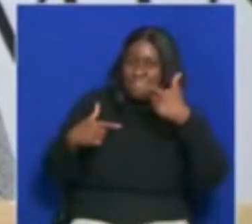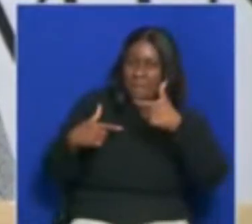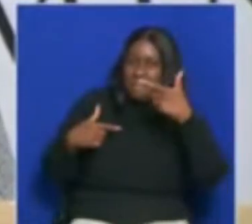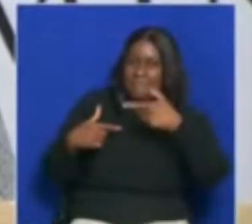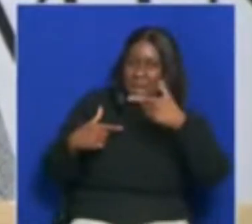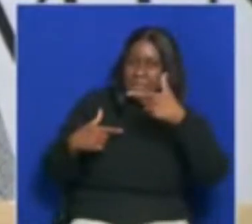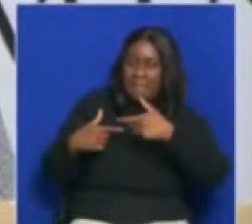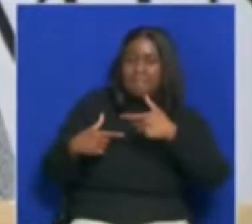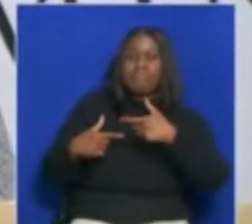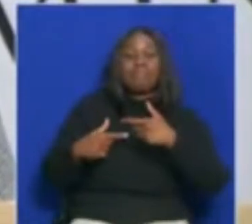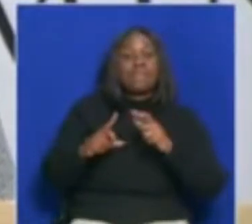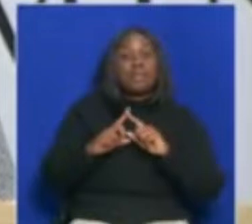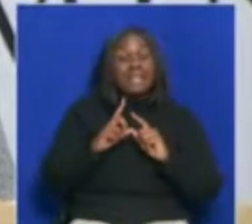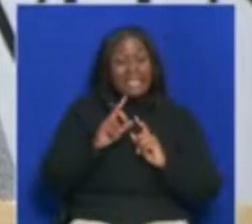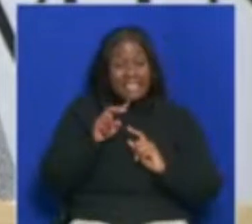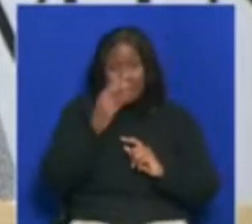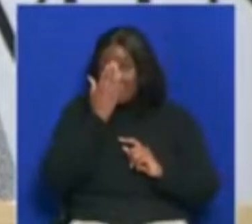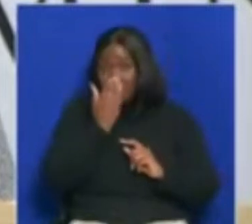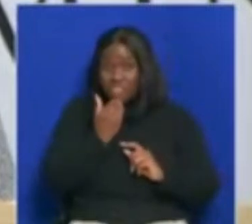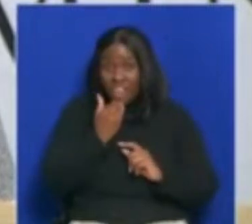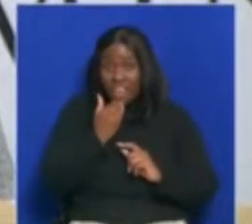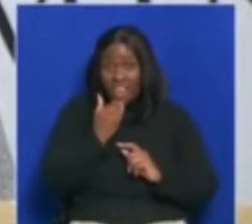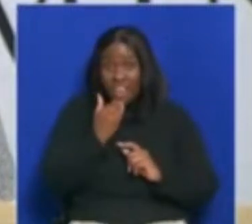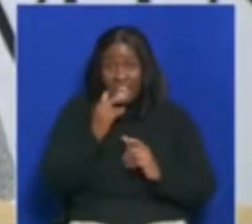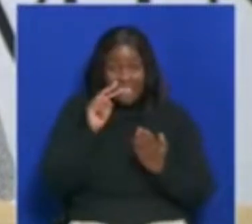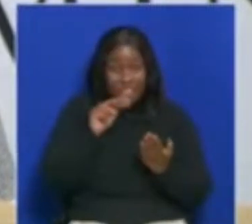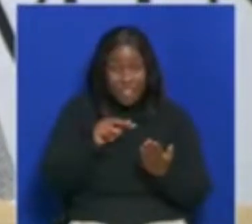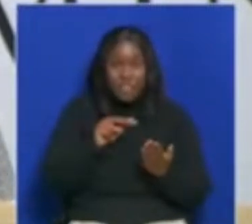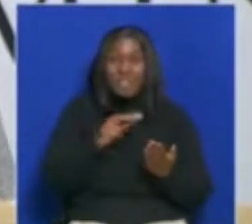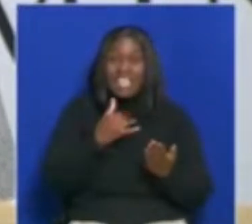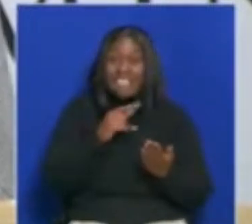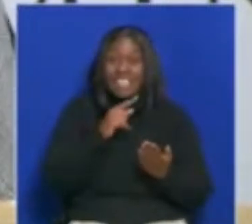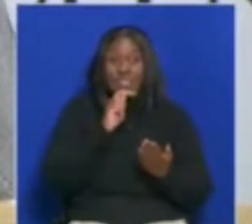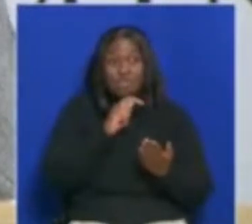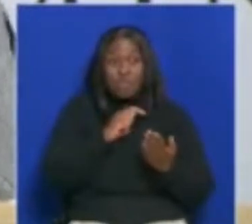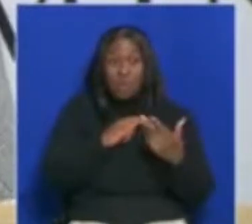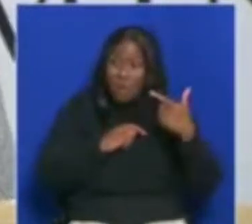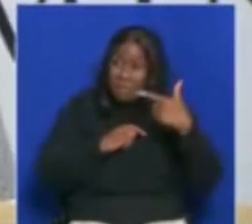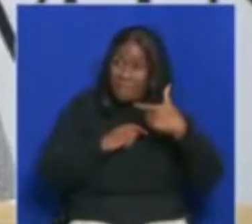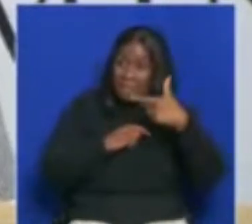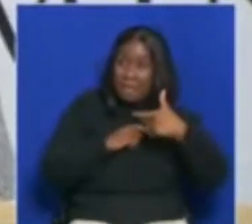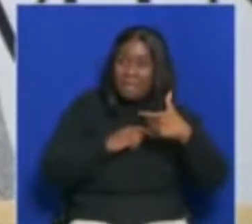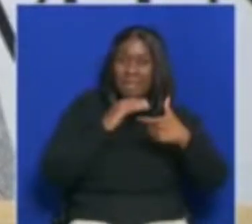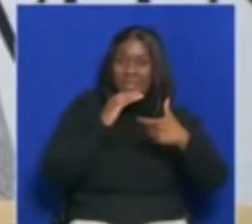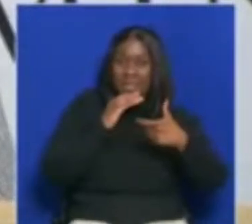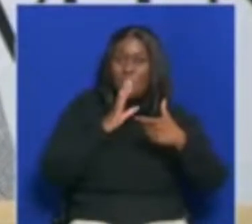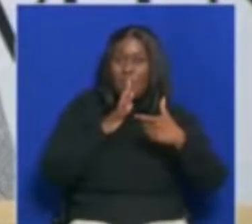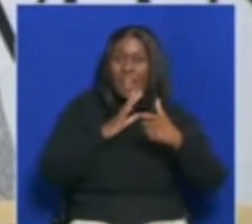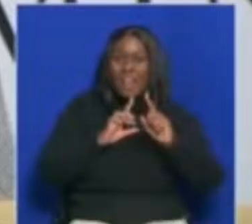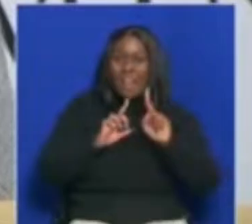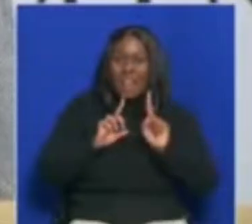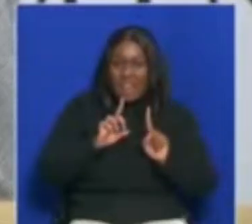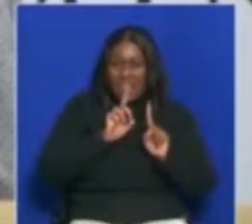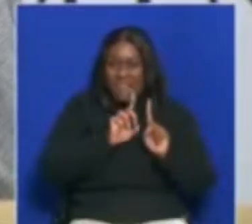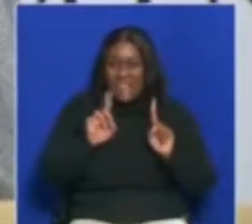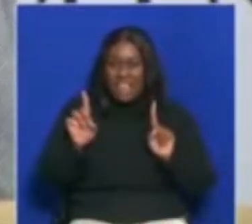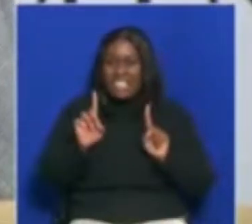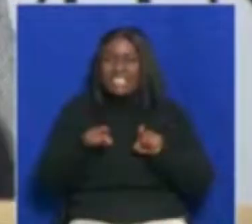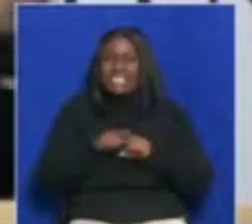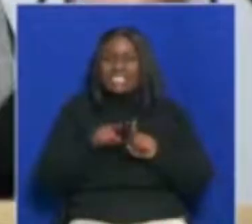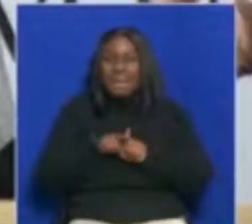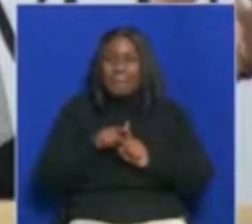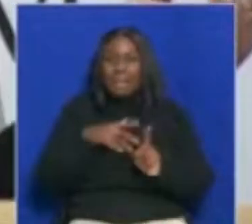that, if they came under fire, all three of them would not have been standing at the same place. They would have been taking